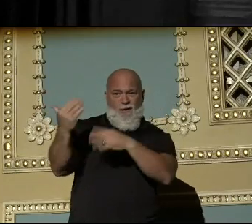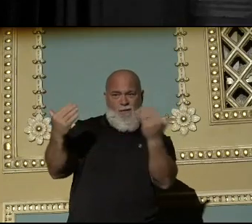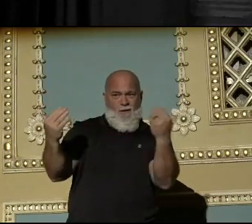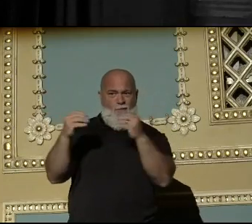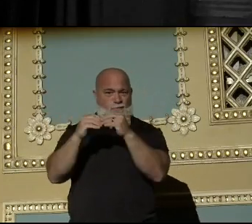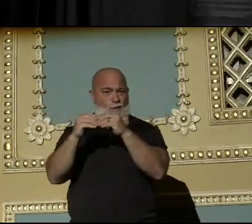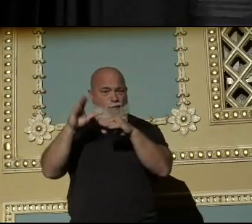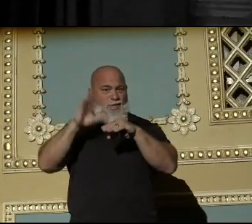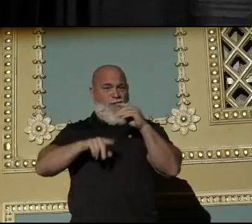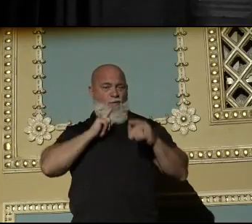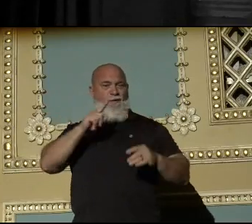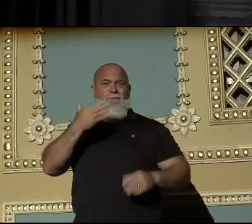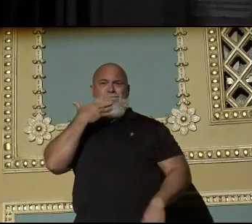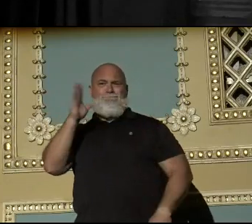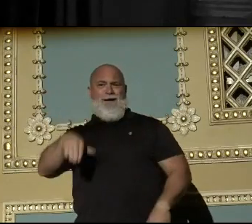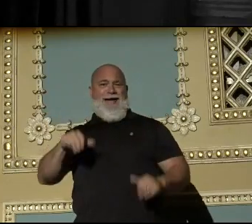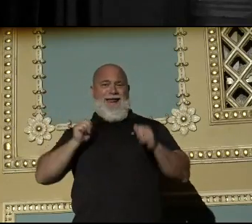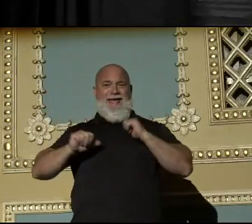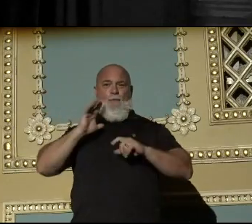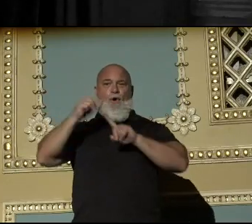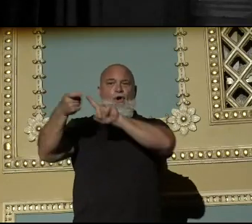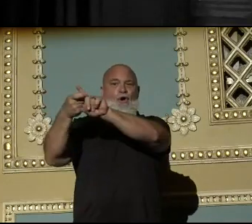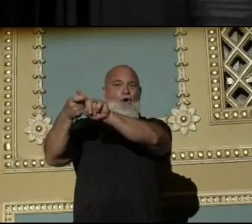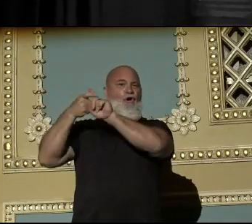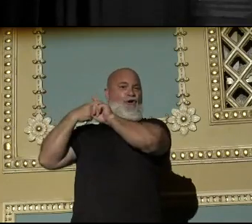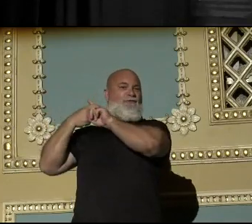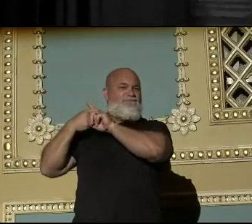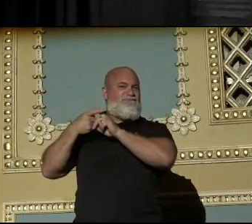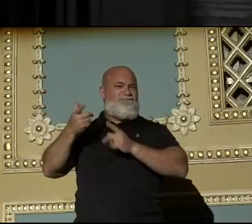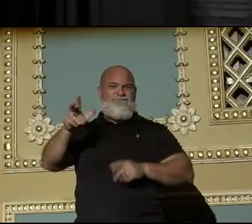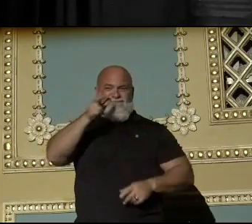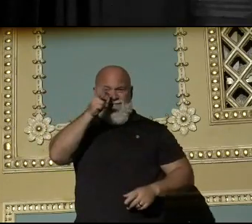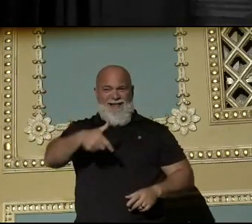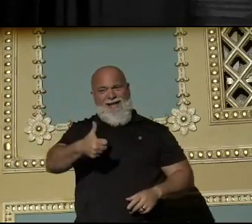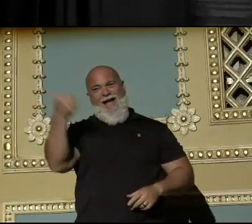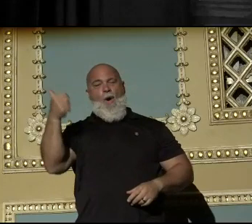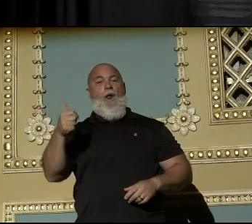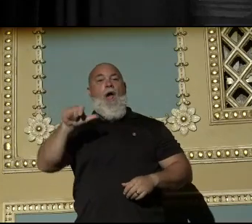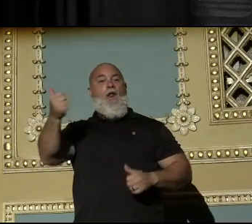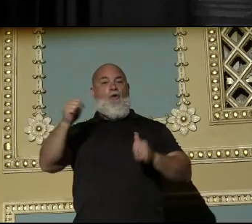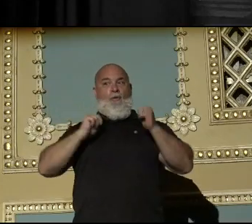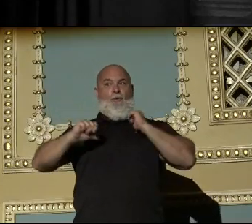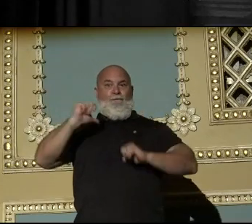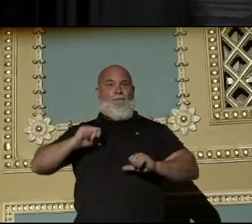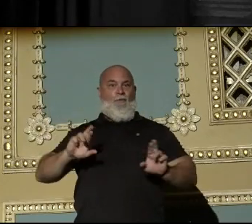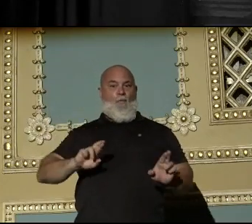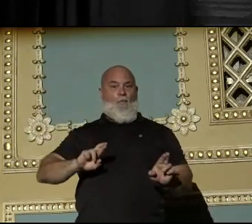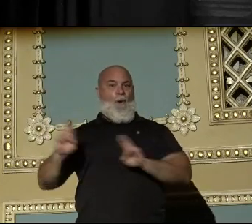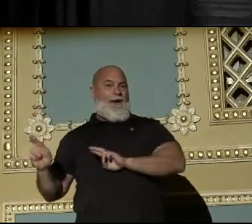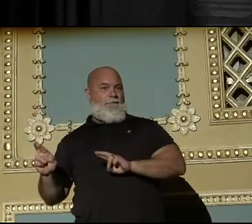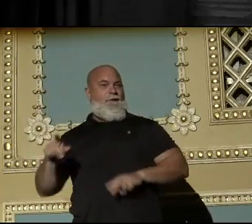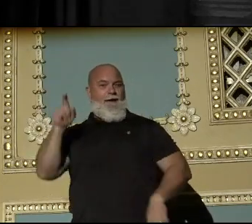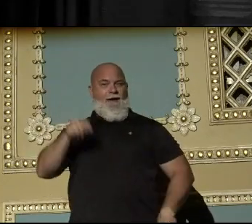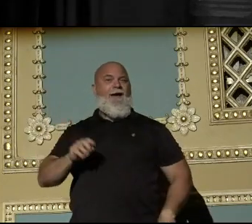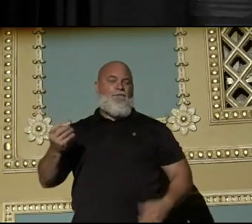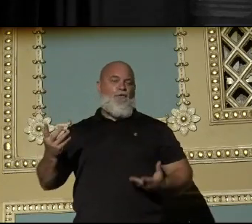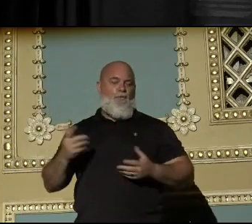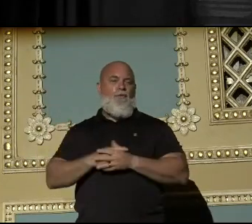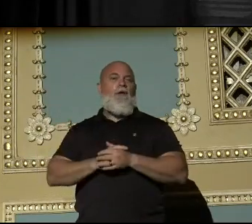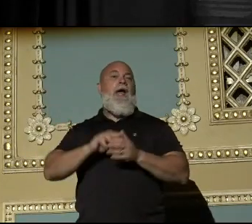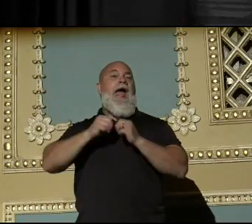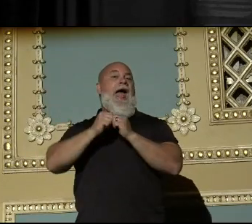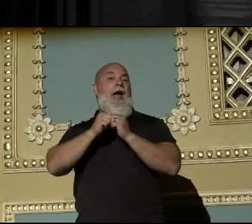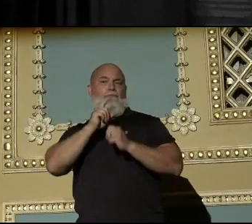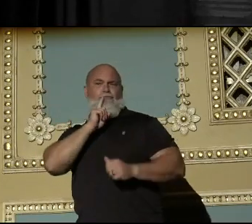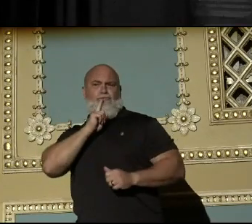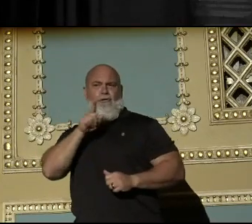bad acts would get the hook and have to be pulled, and another performer in the wings would have to go on. In order to be sure that they